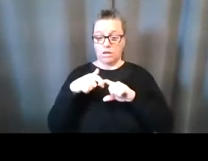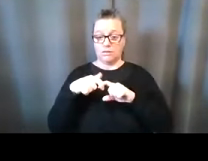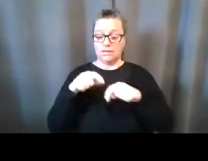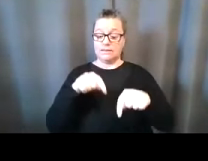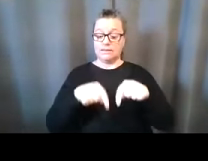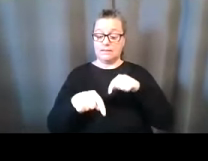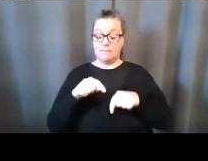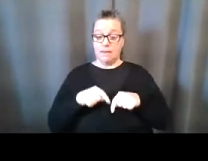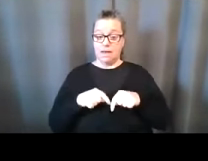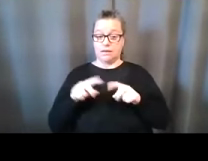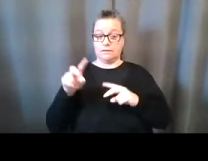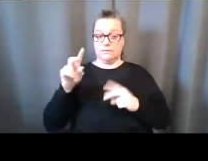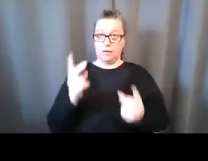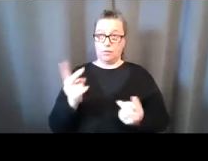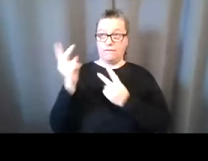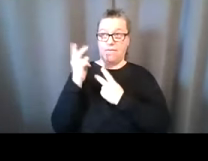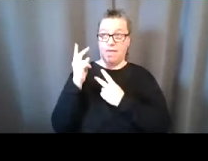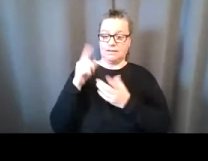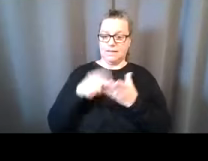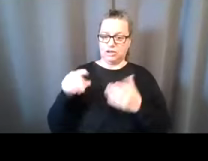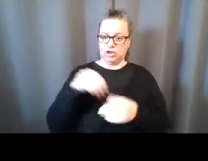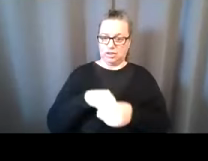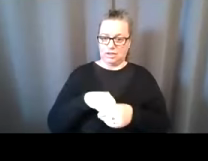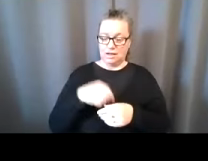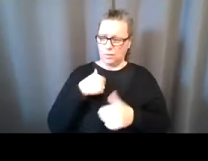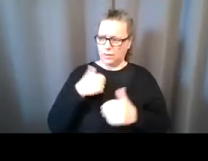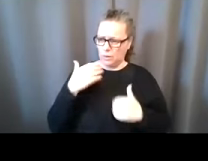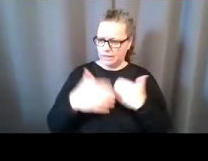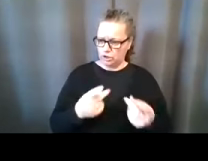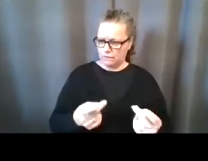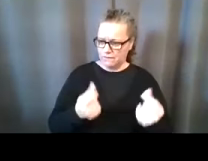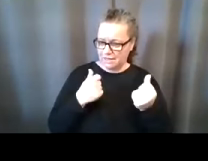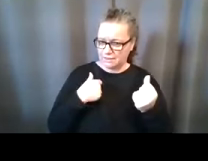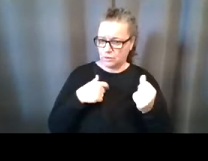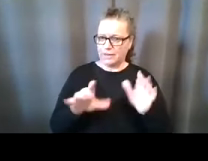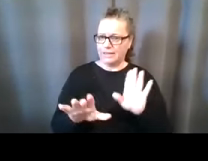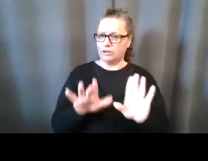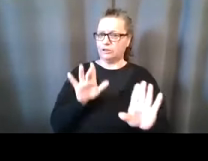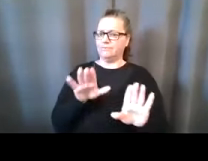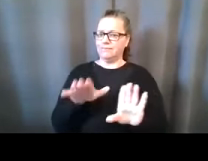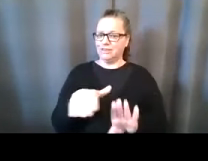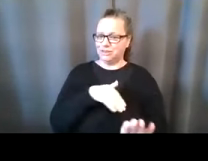and reflect. I really check in. Are we going too fast? Do I need to pull off the accelerator?